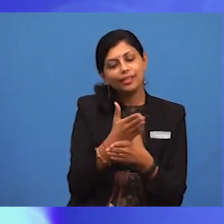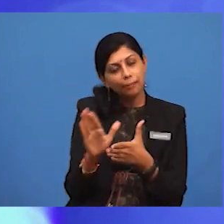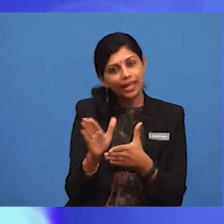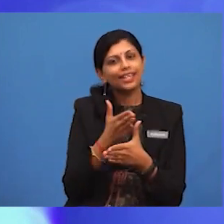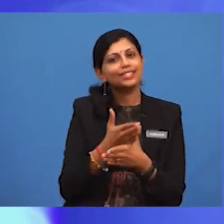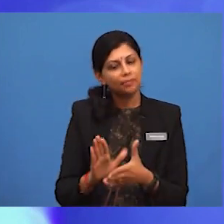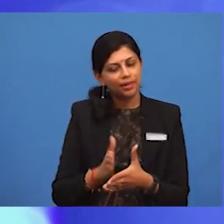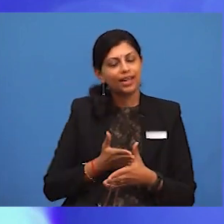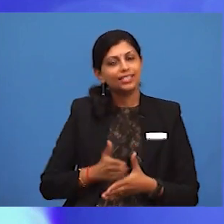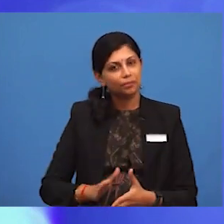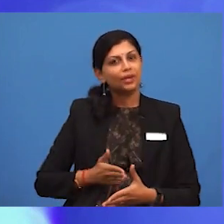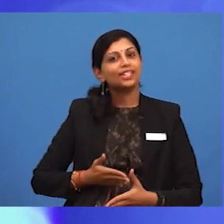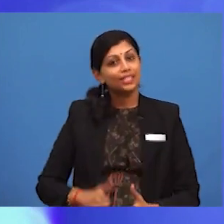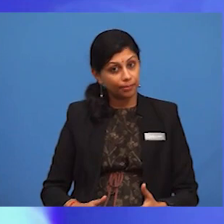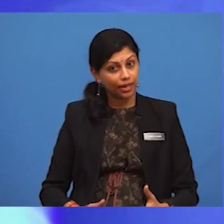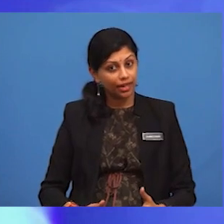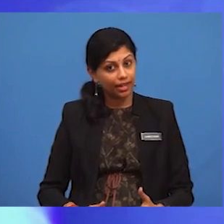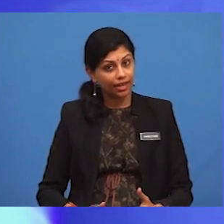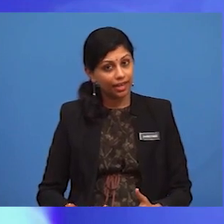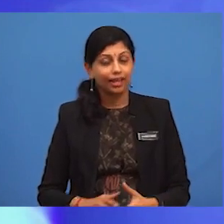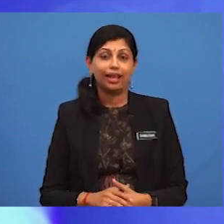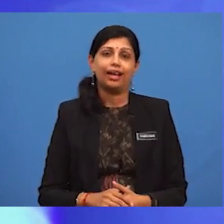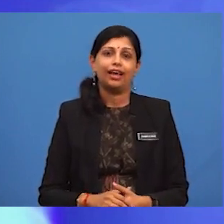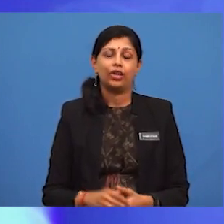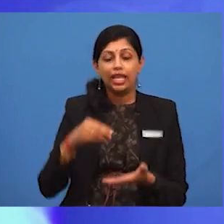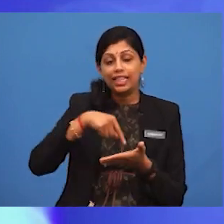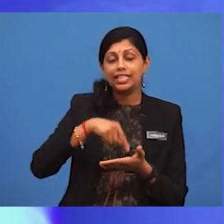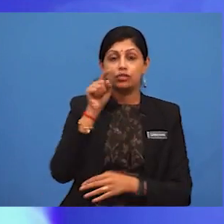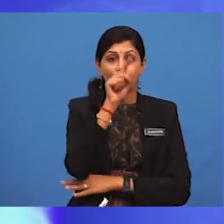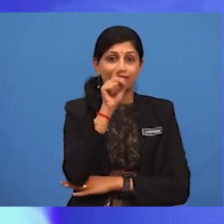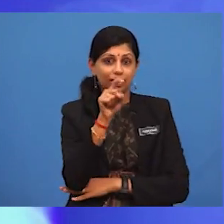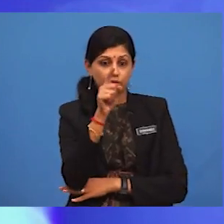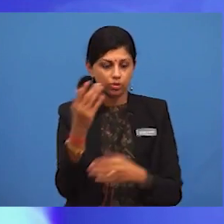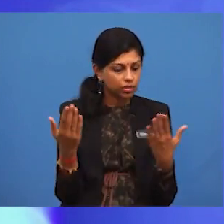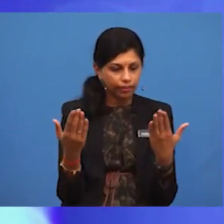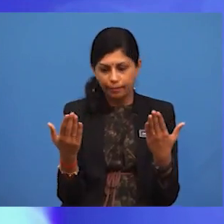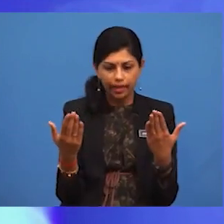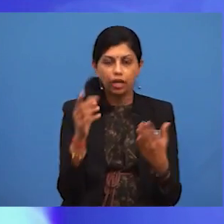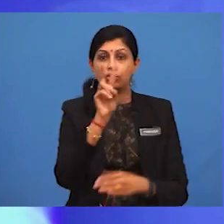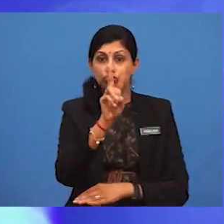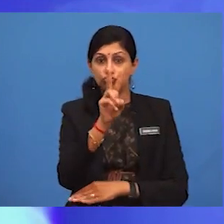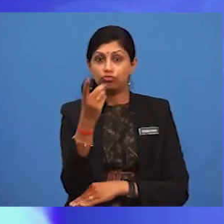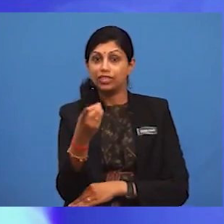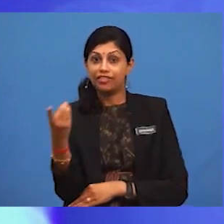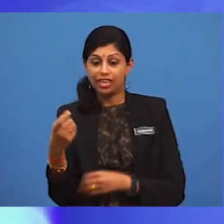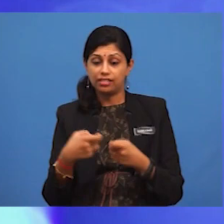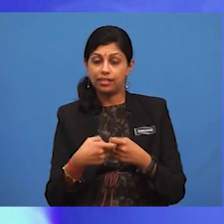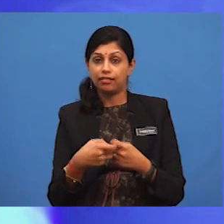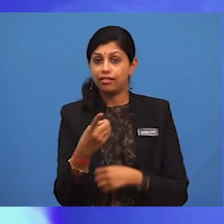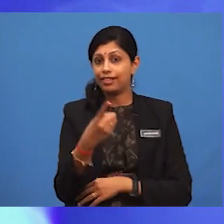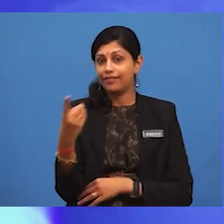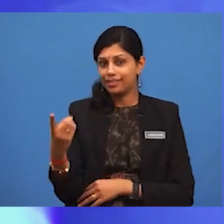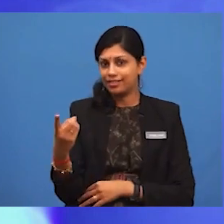question, you are required to compare 2 electrical devices. The language expected from